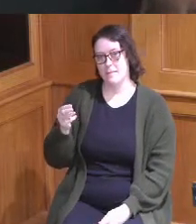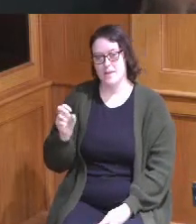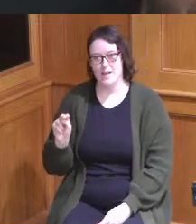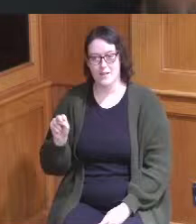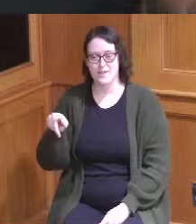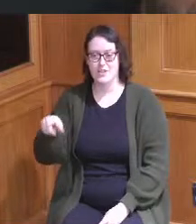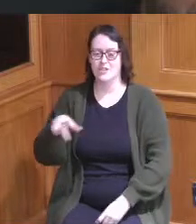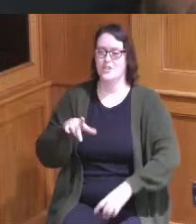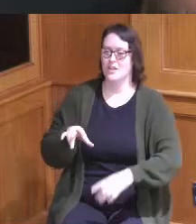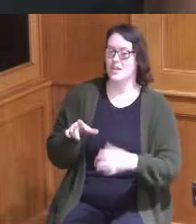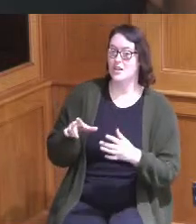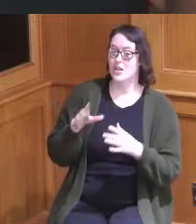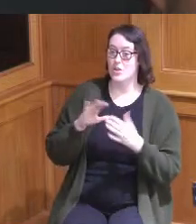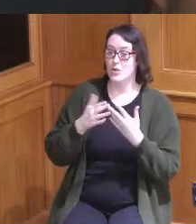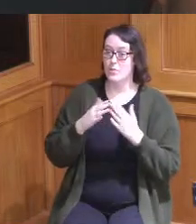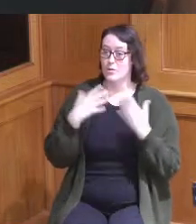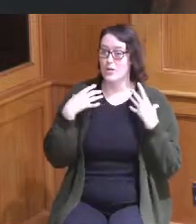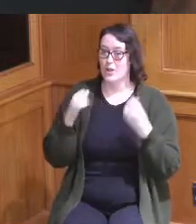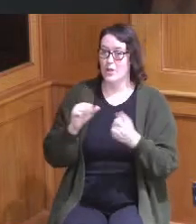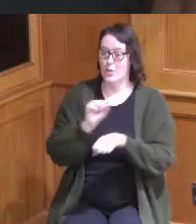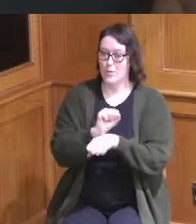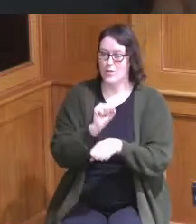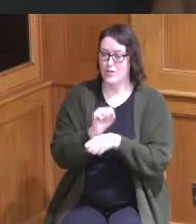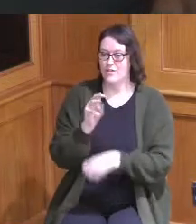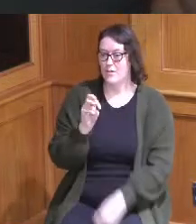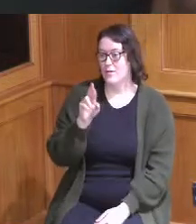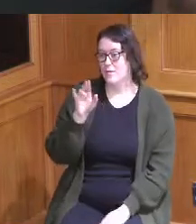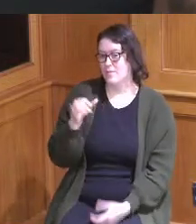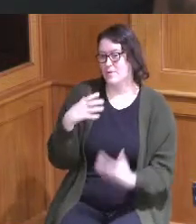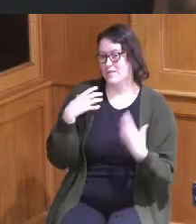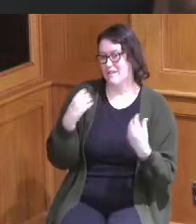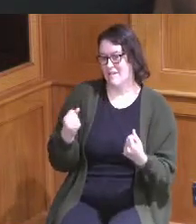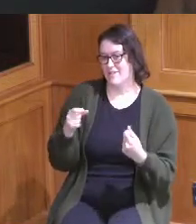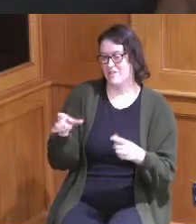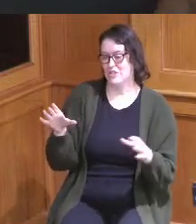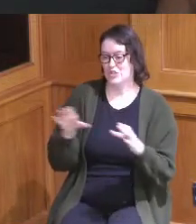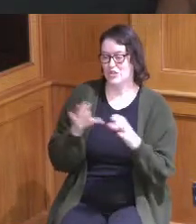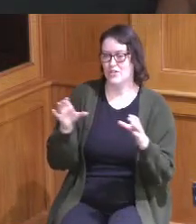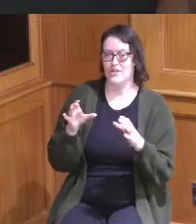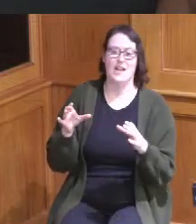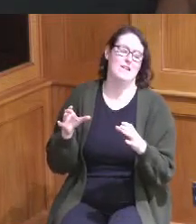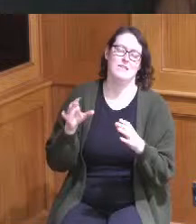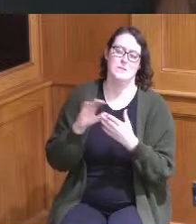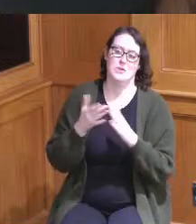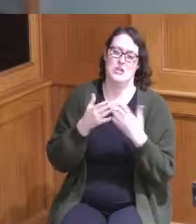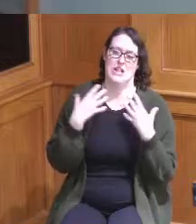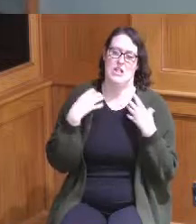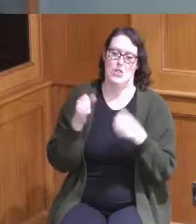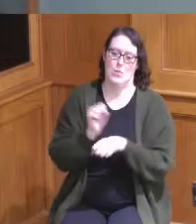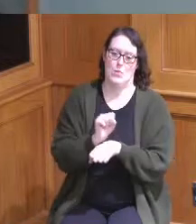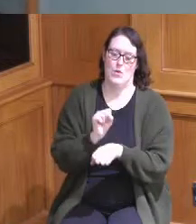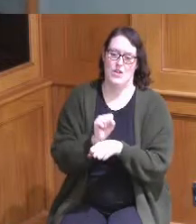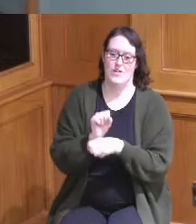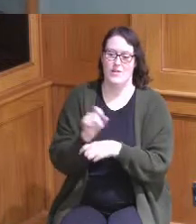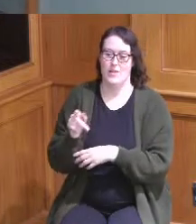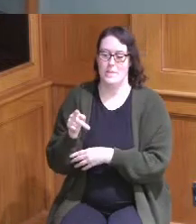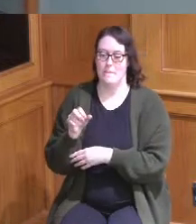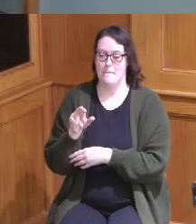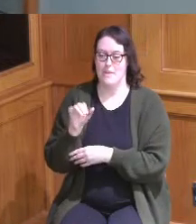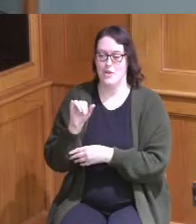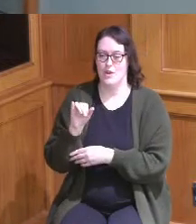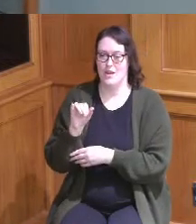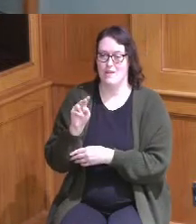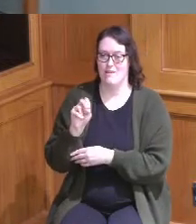Simonica is a community health worker for Mercy Health. As a certified community health worker with Mercy Health's perinatal